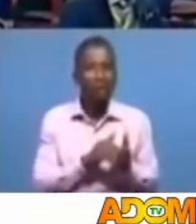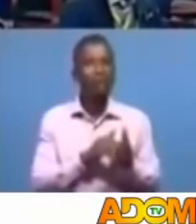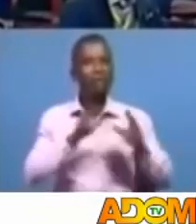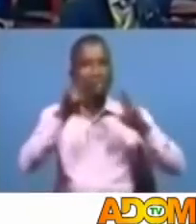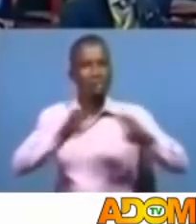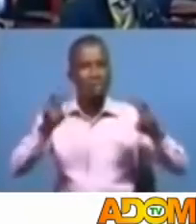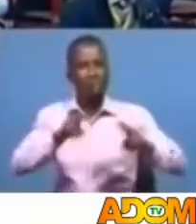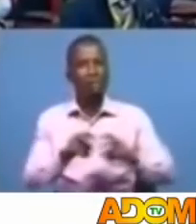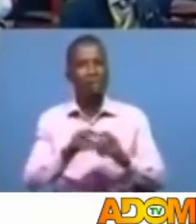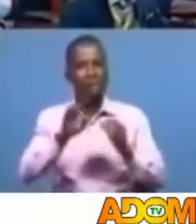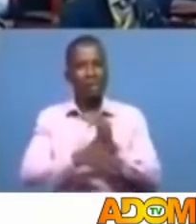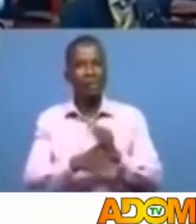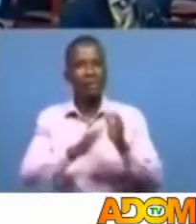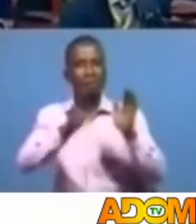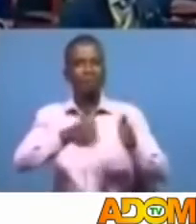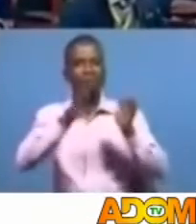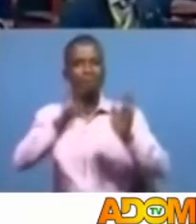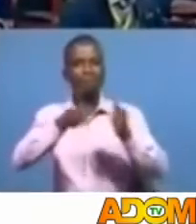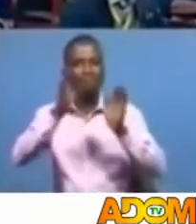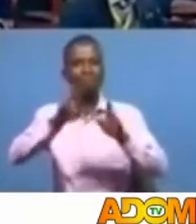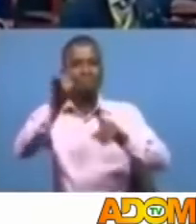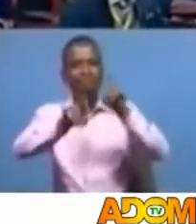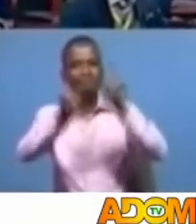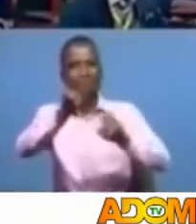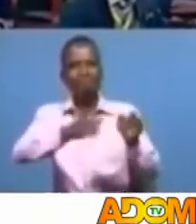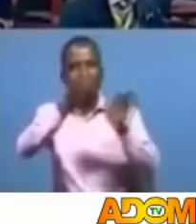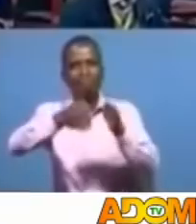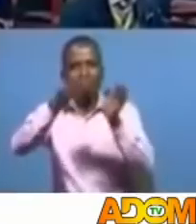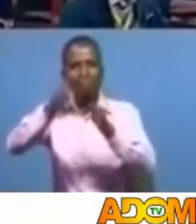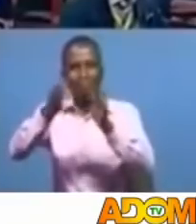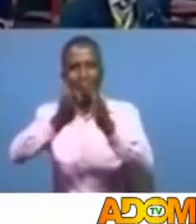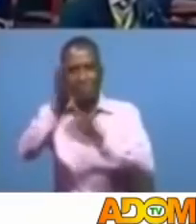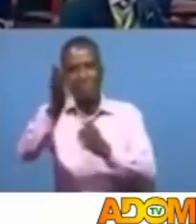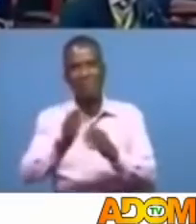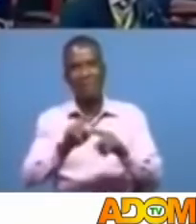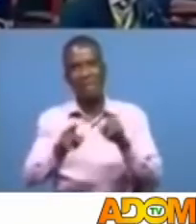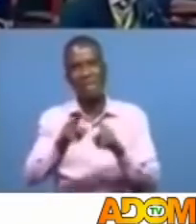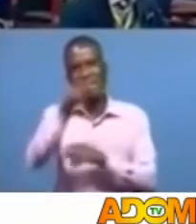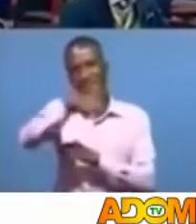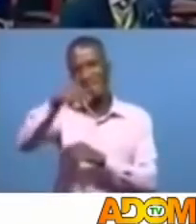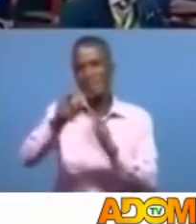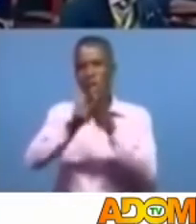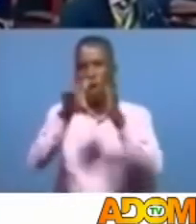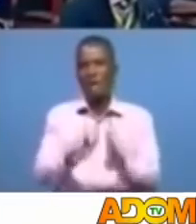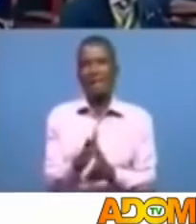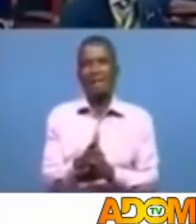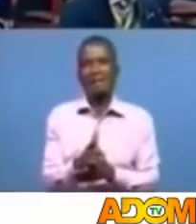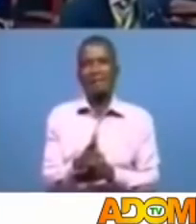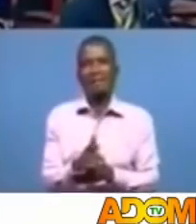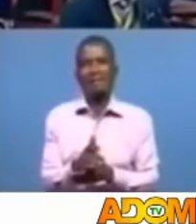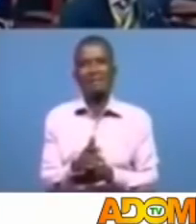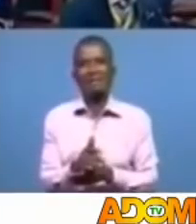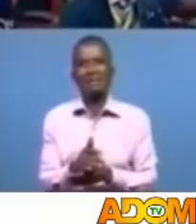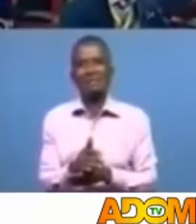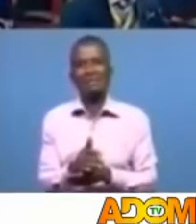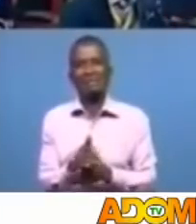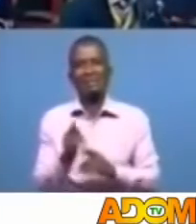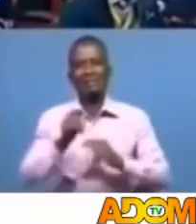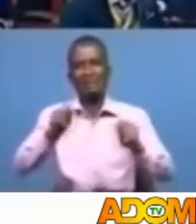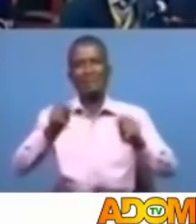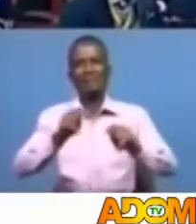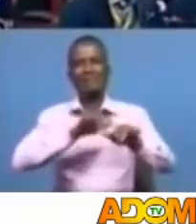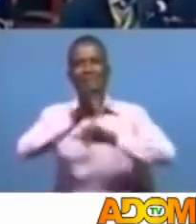to certain processes. That's what we are in court for. So for him to be saying that we are trying to mislead you by not referring to during